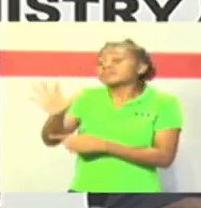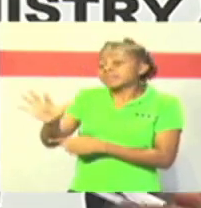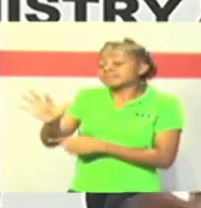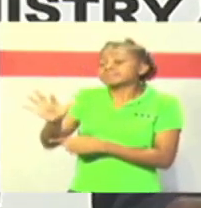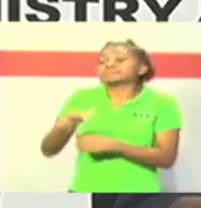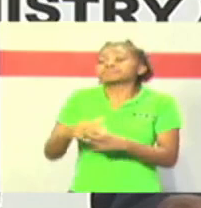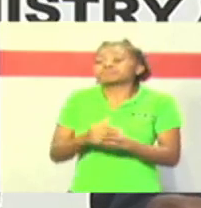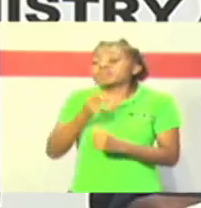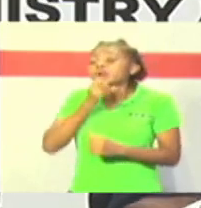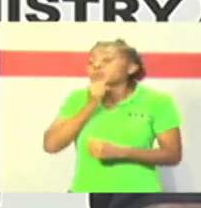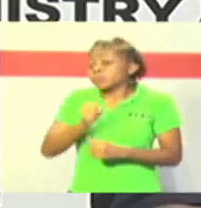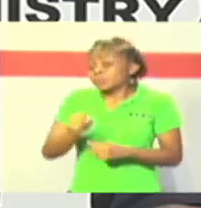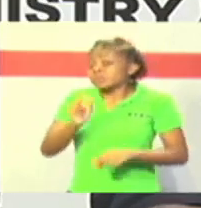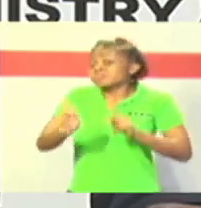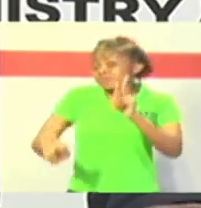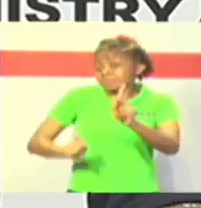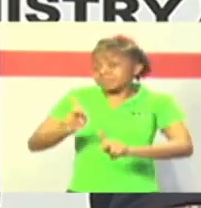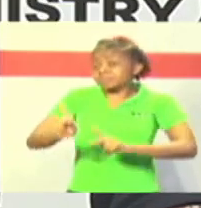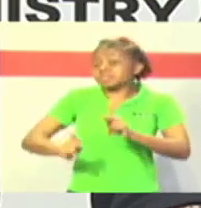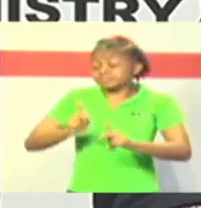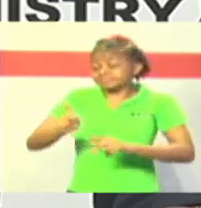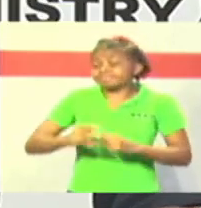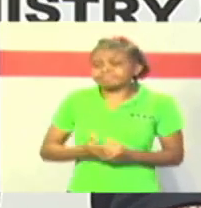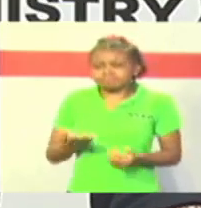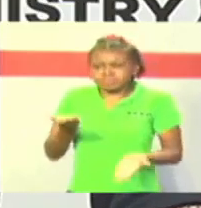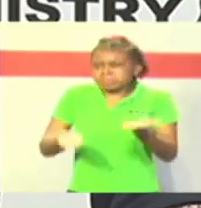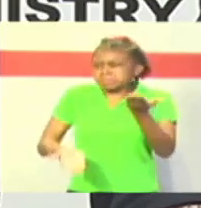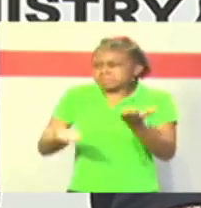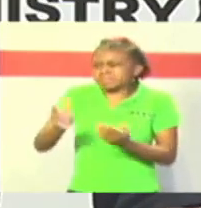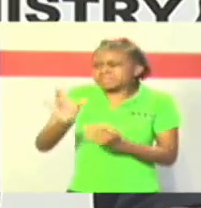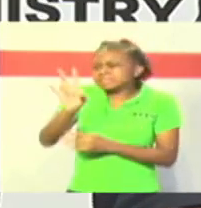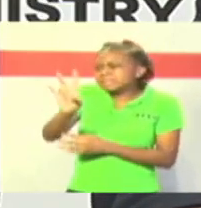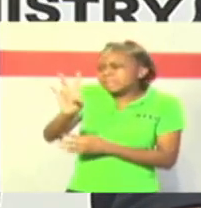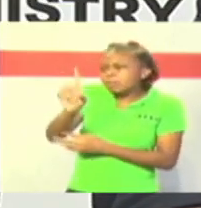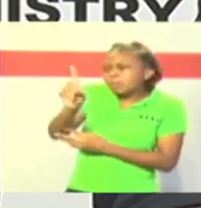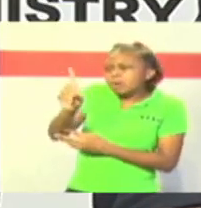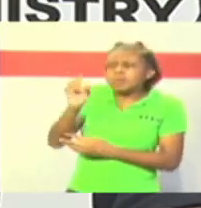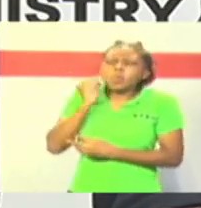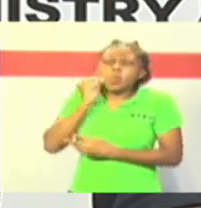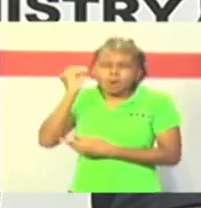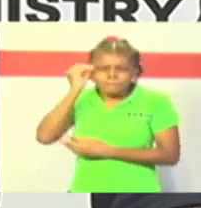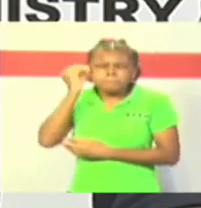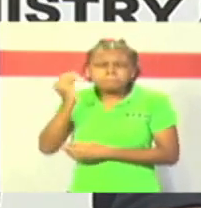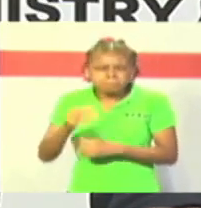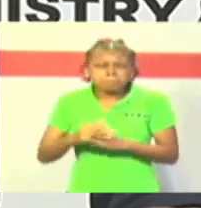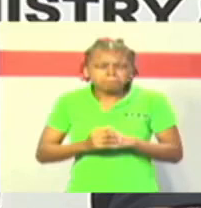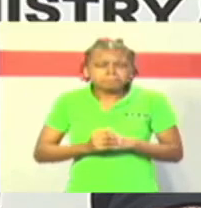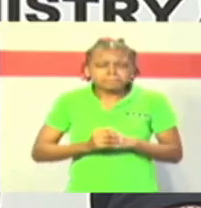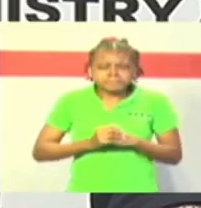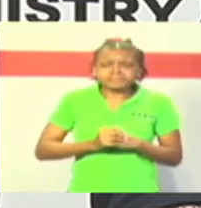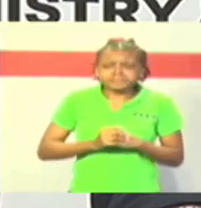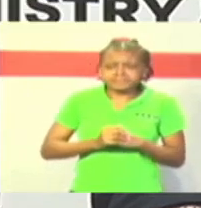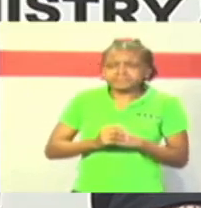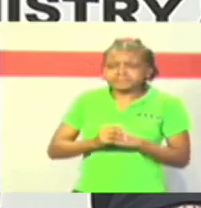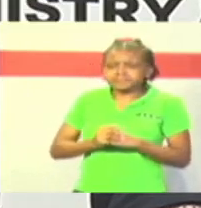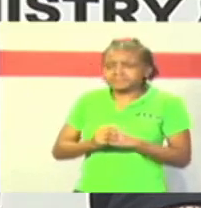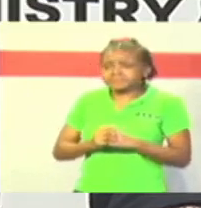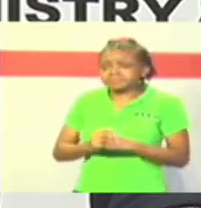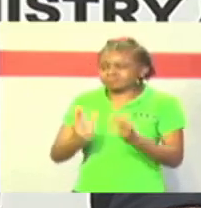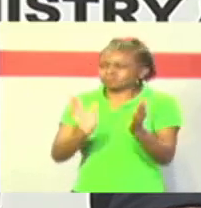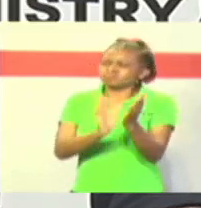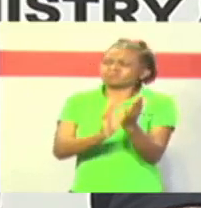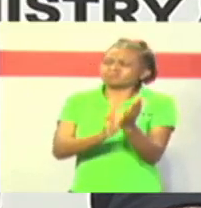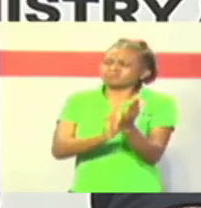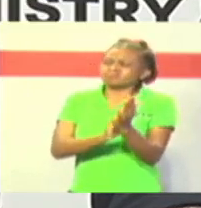1,355 at approximately 71 homes. The NCRH again continues to